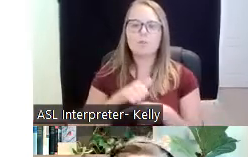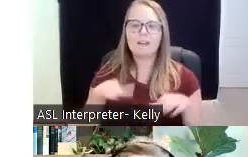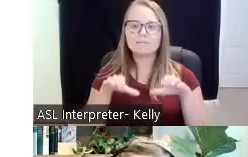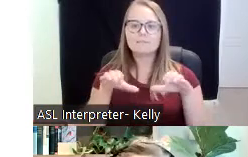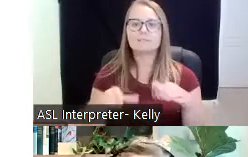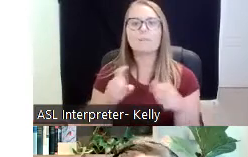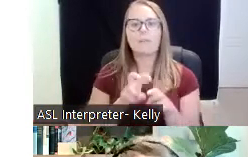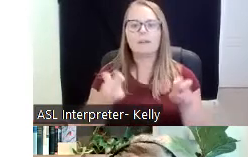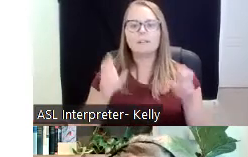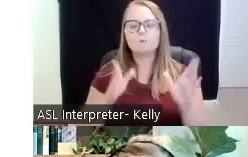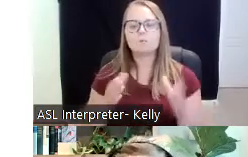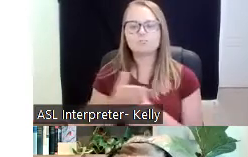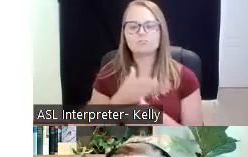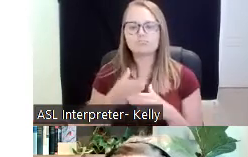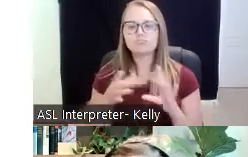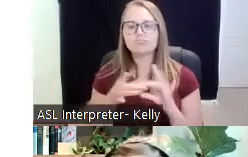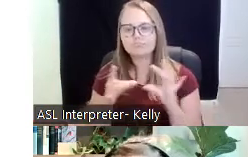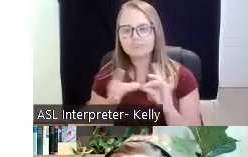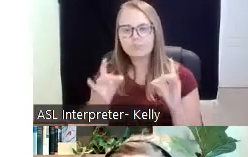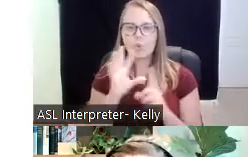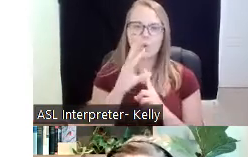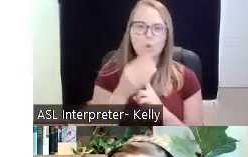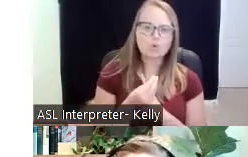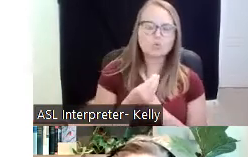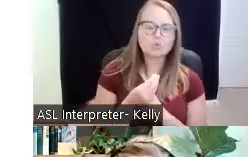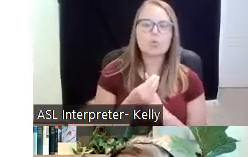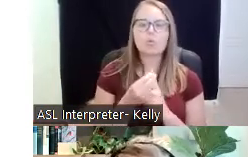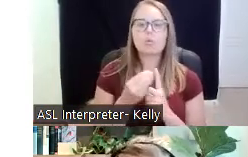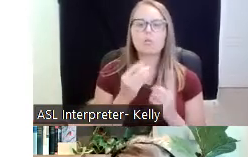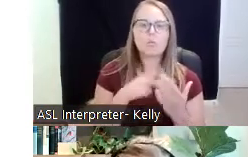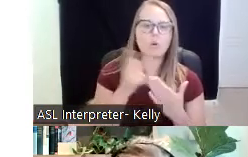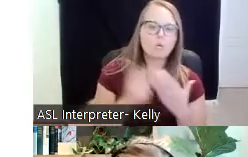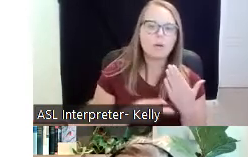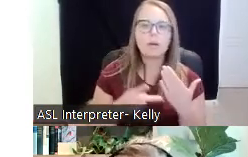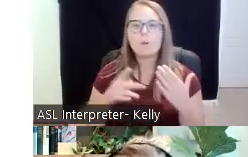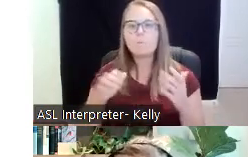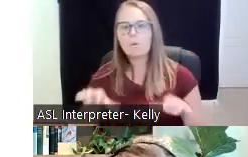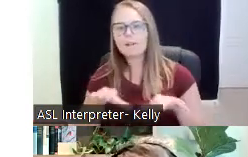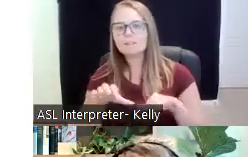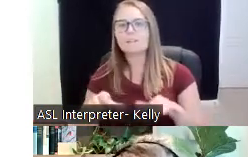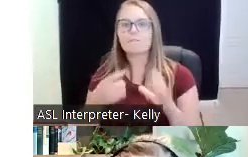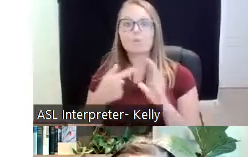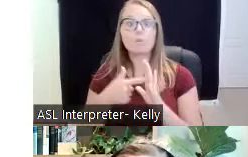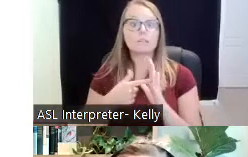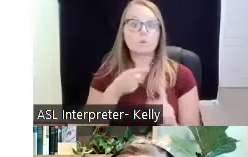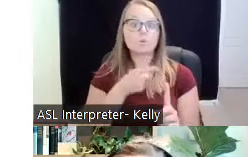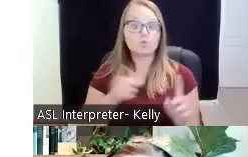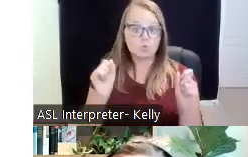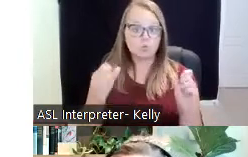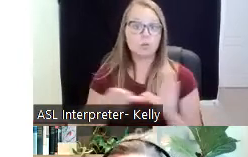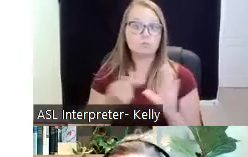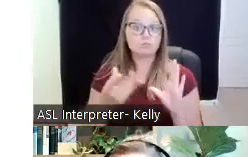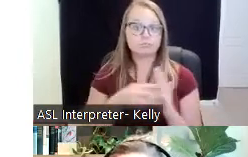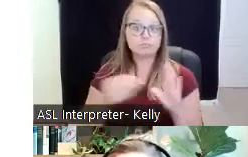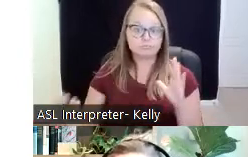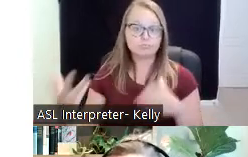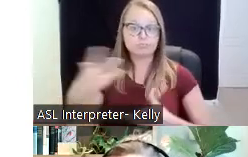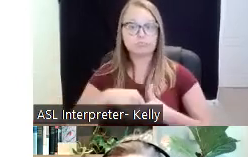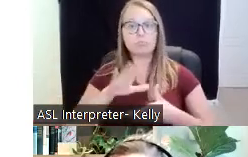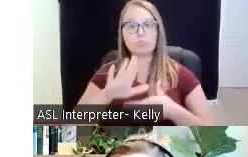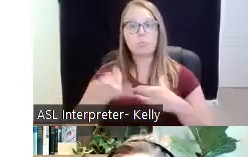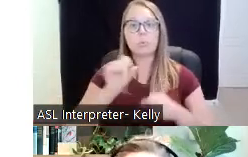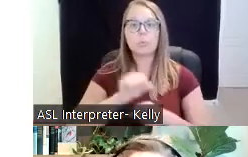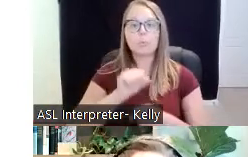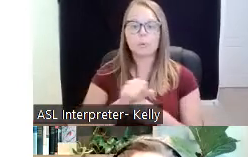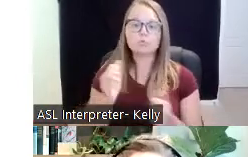And panelists will share examples of culturally competent programs and practices that, for example, you could replicate or incorporate into your work